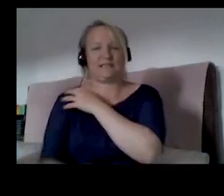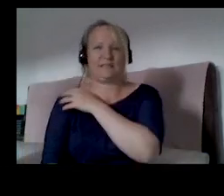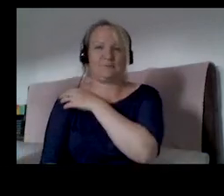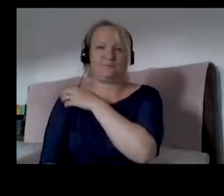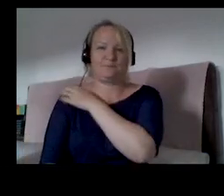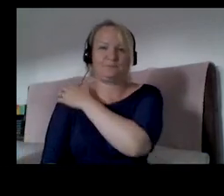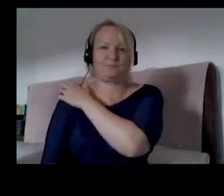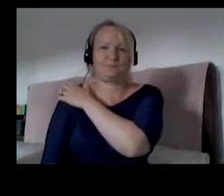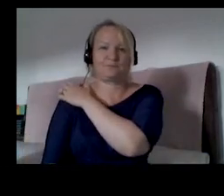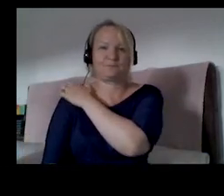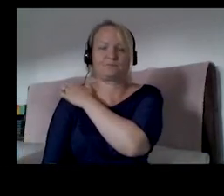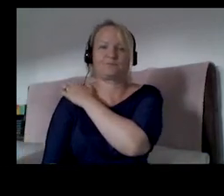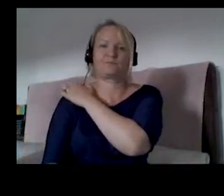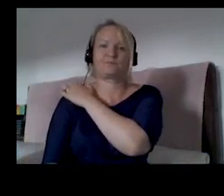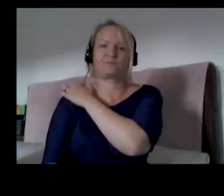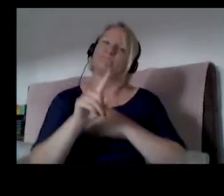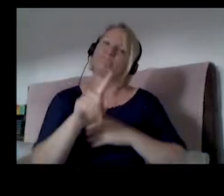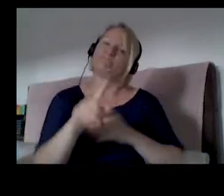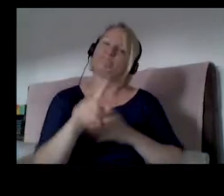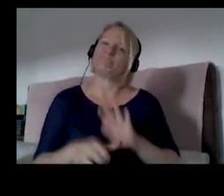Crossing opens.